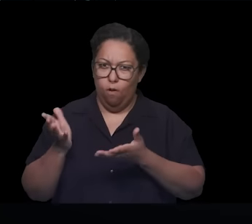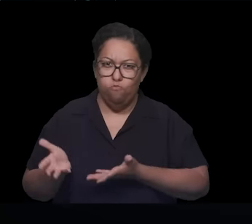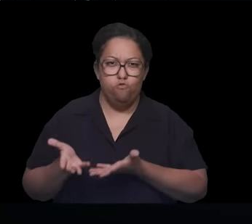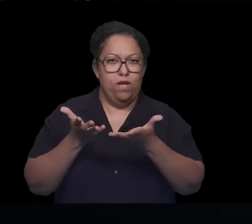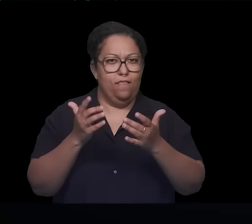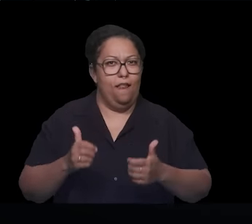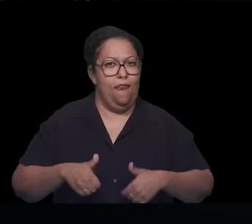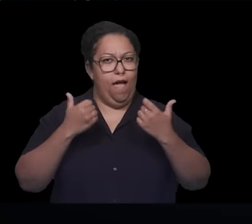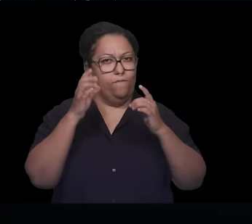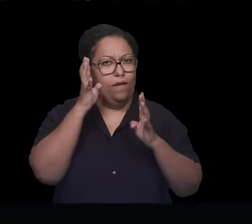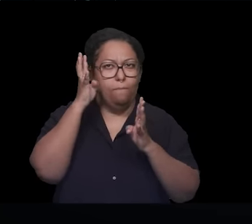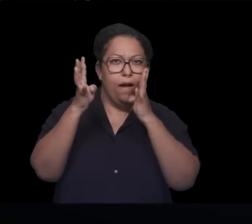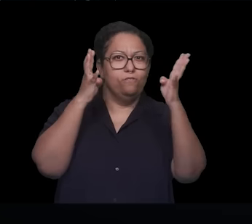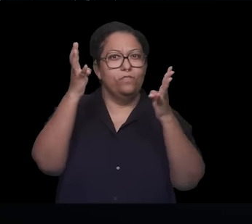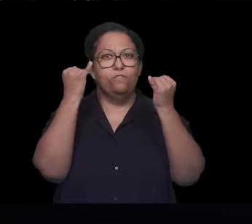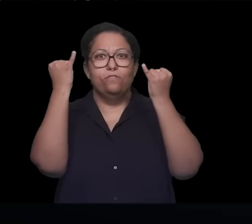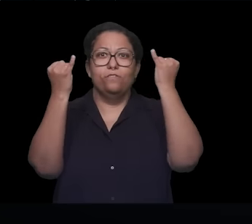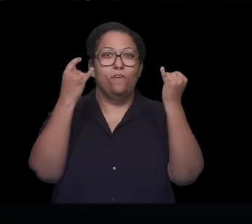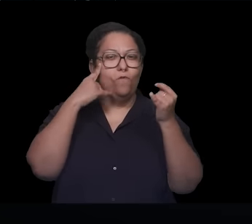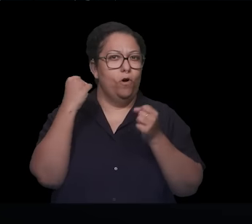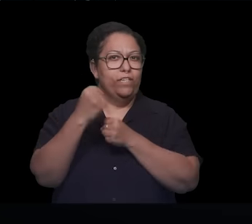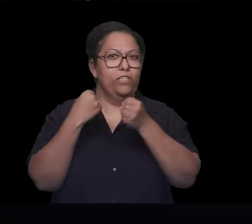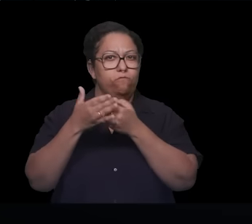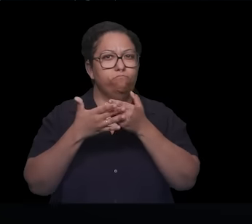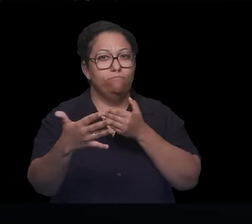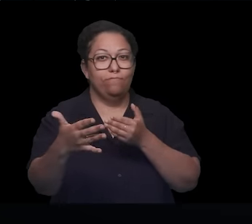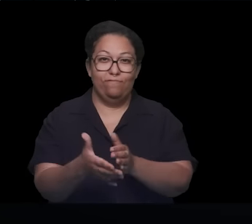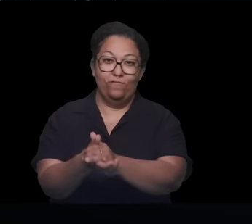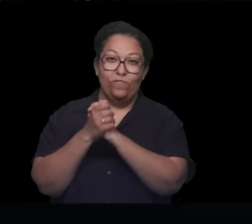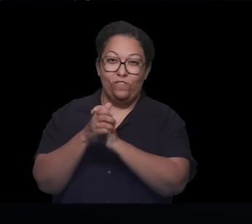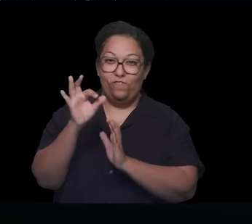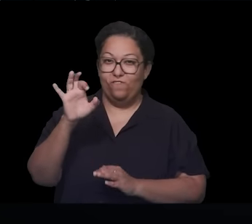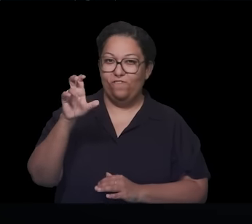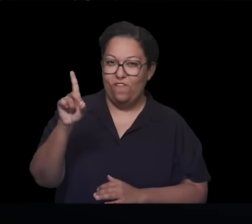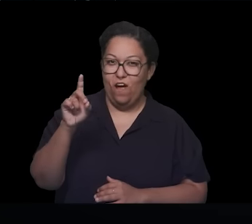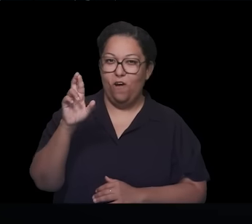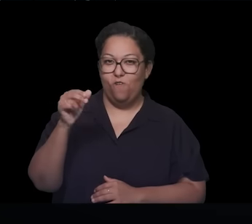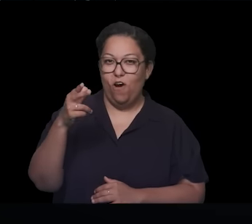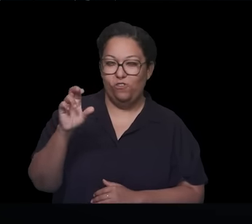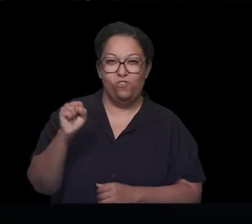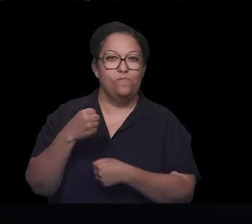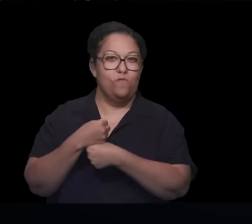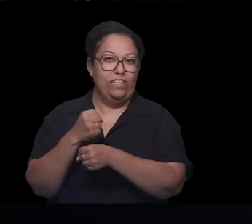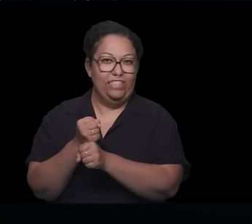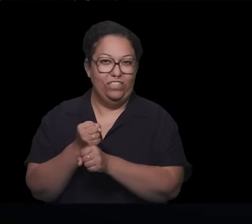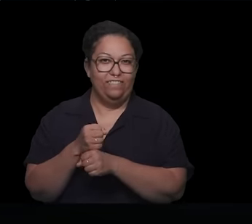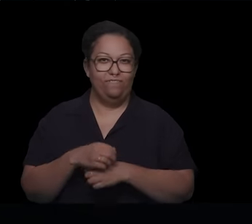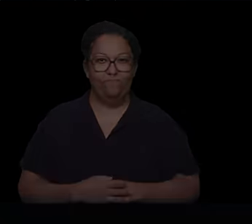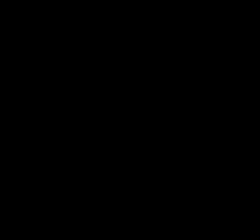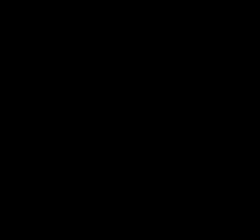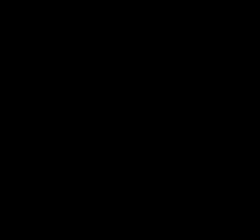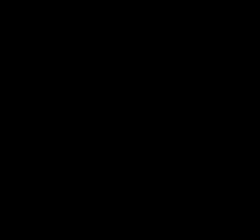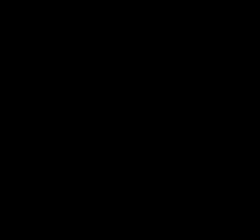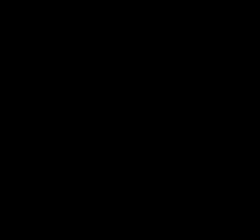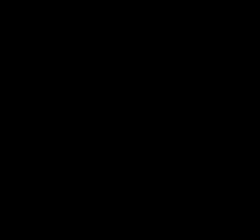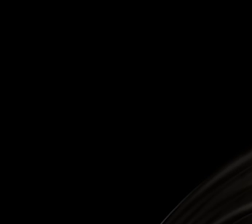bringing to life imagination for generations. Congratulations, Fred Rogers Productions.